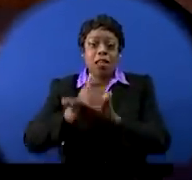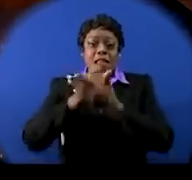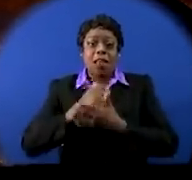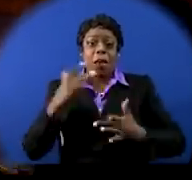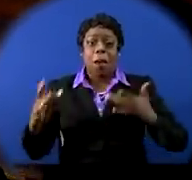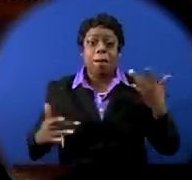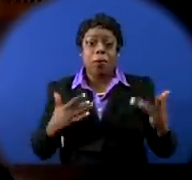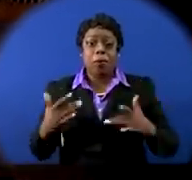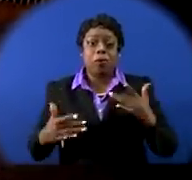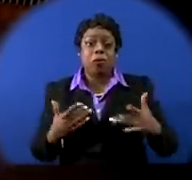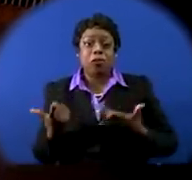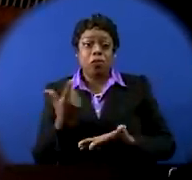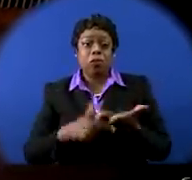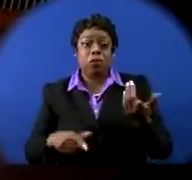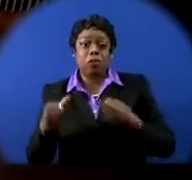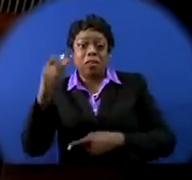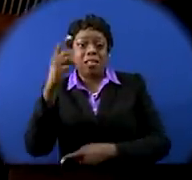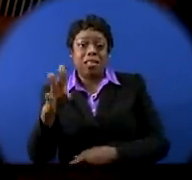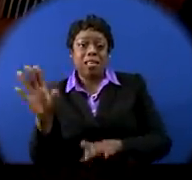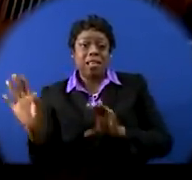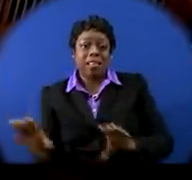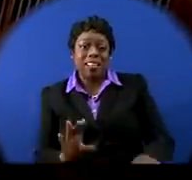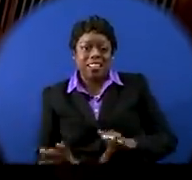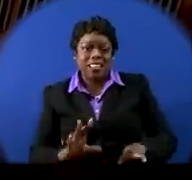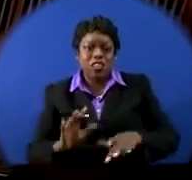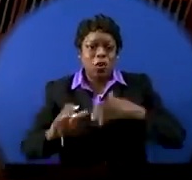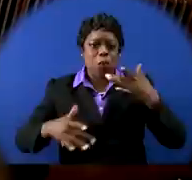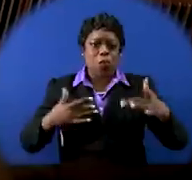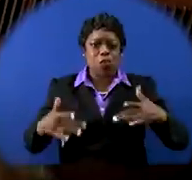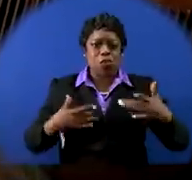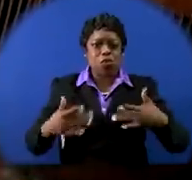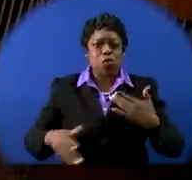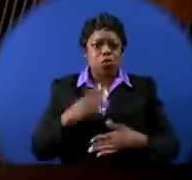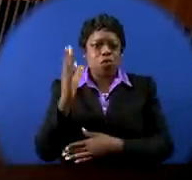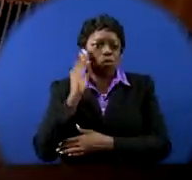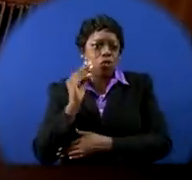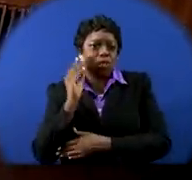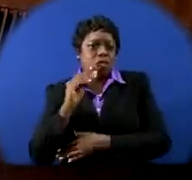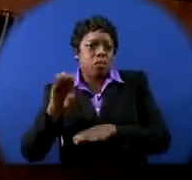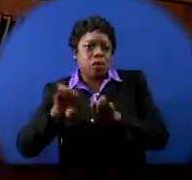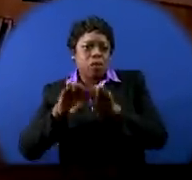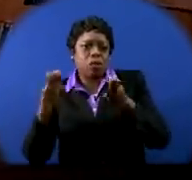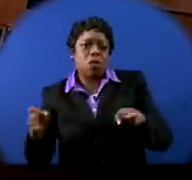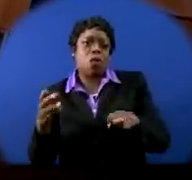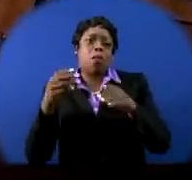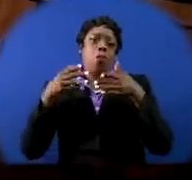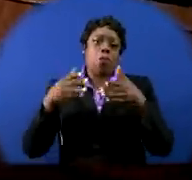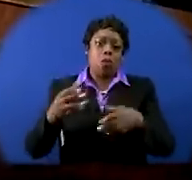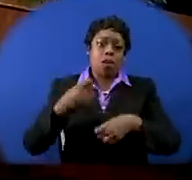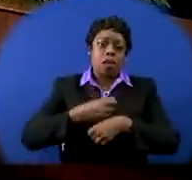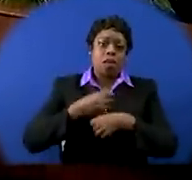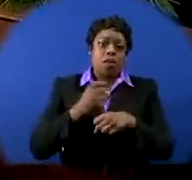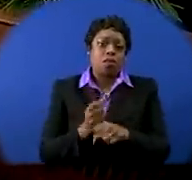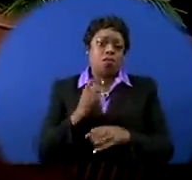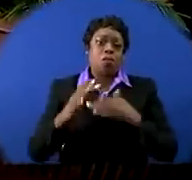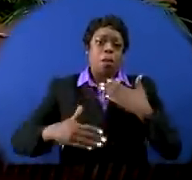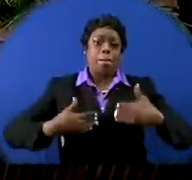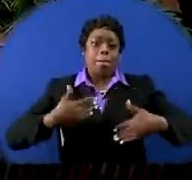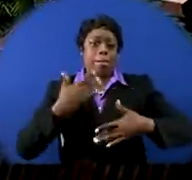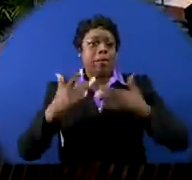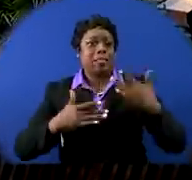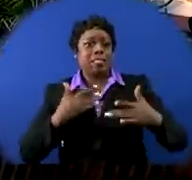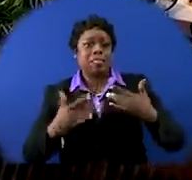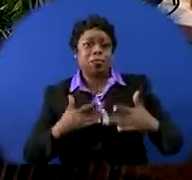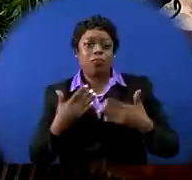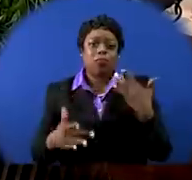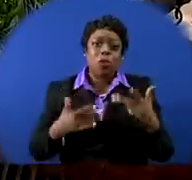what God has done. Rejoice that you've seen him open doors. Rejoice that you've seen him make a way. Rejoice that you've seen